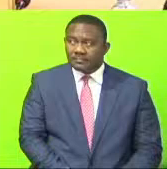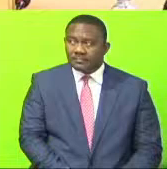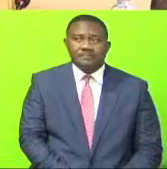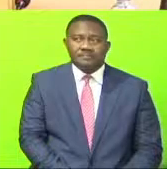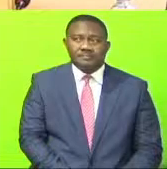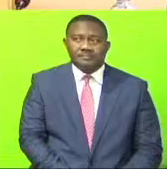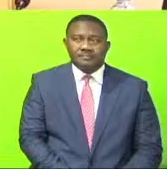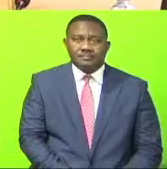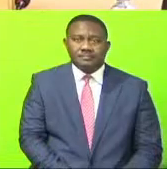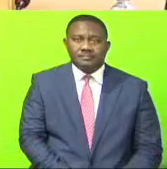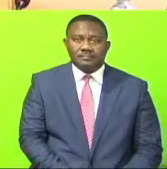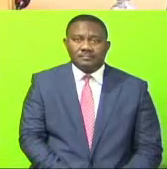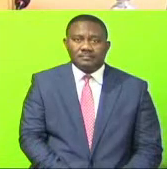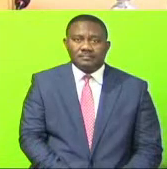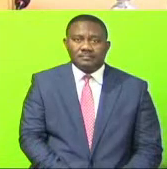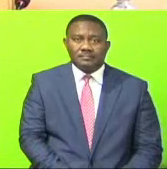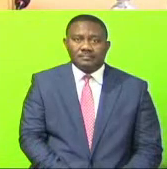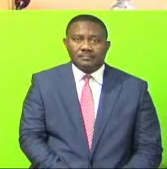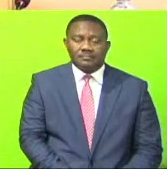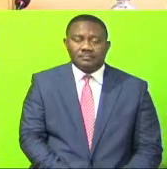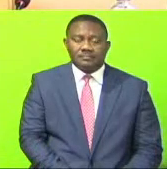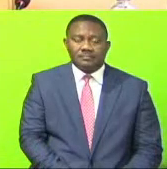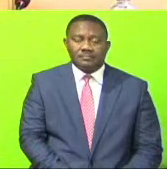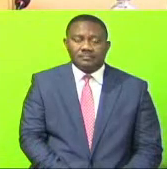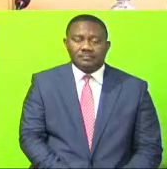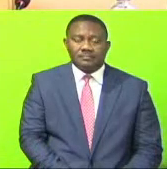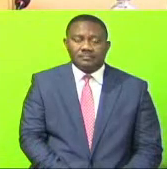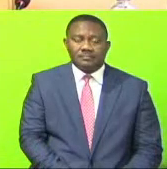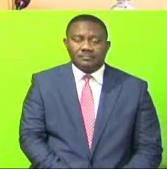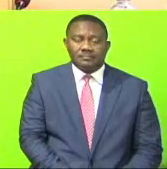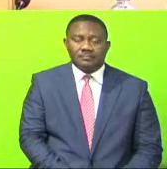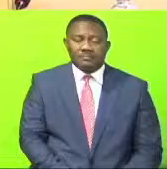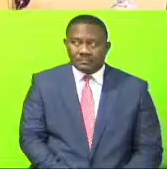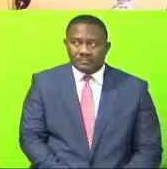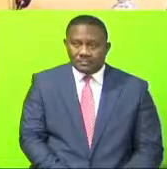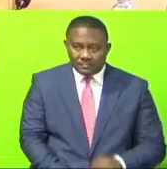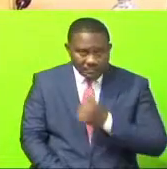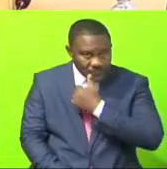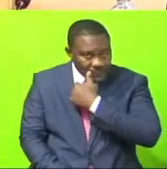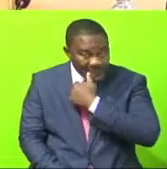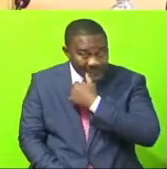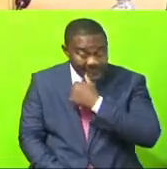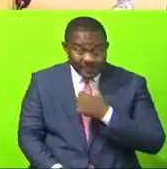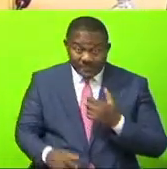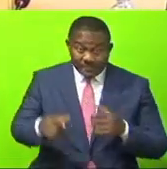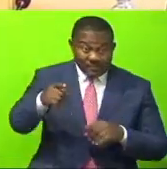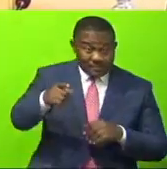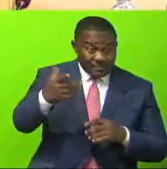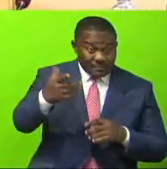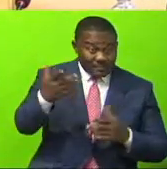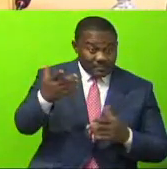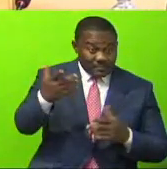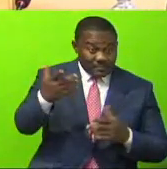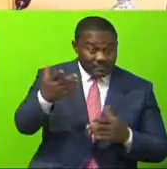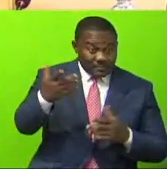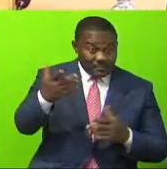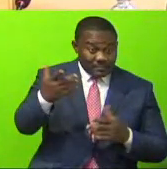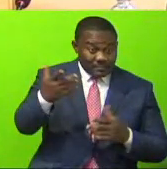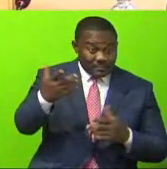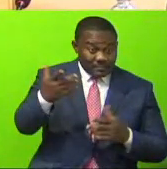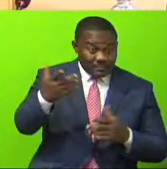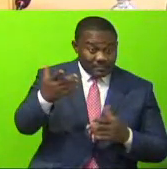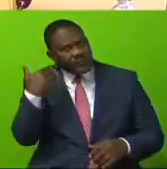was elected on your party ticket. He is now contesting as an independent candidate. How can he still be a